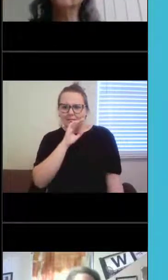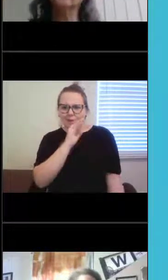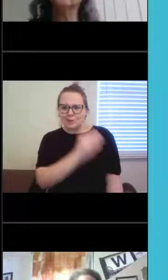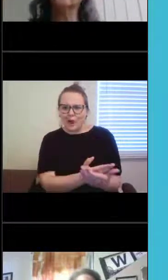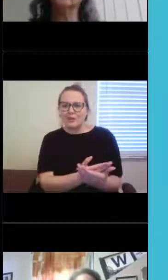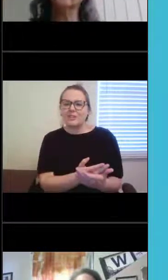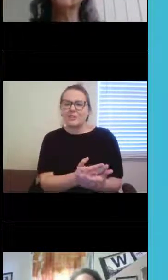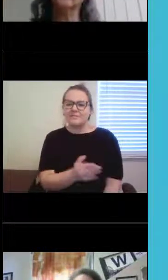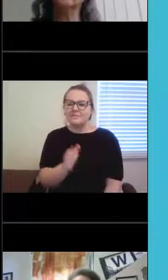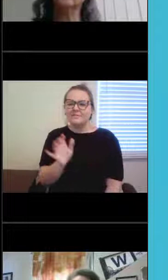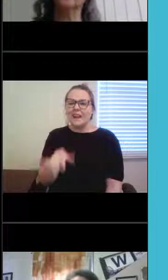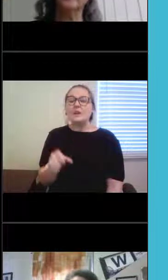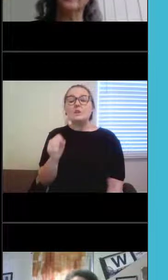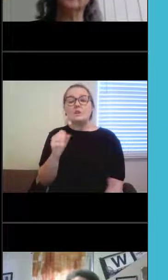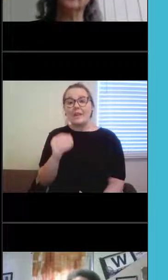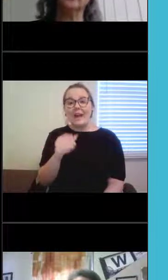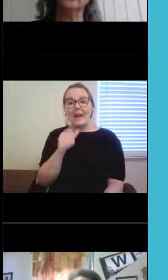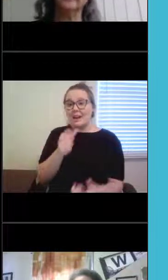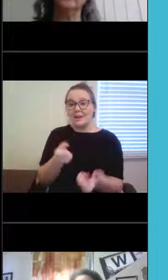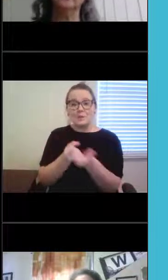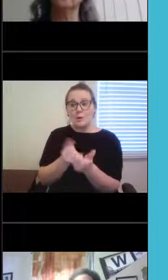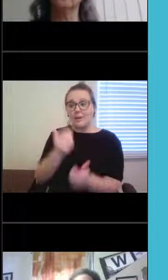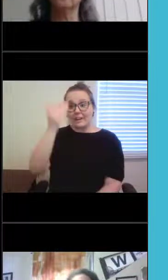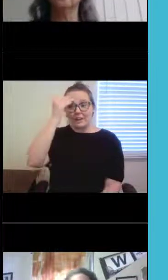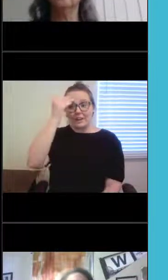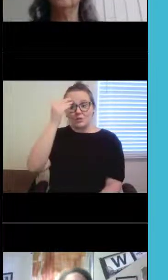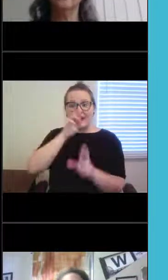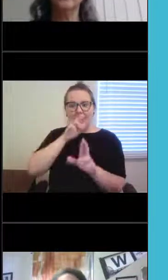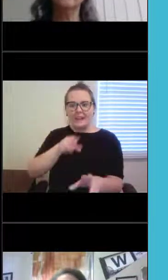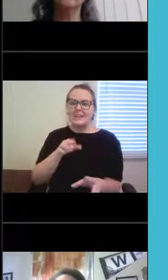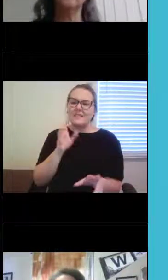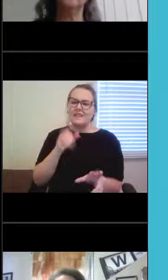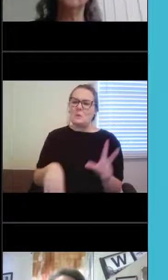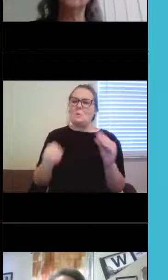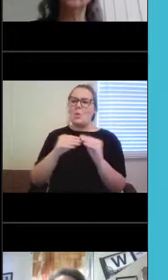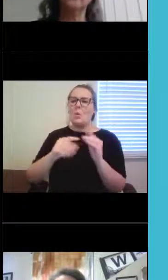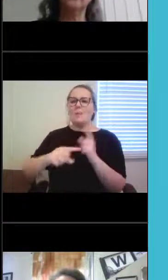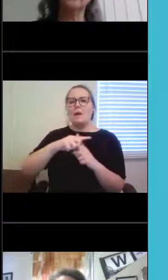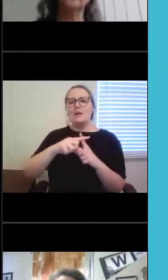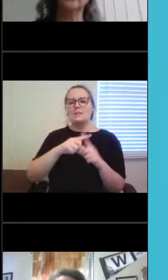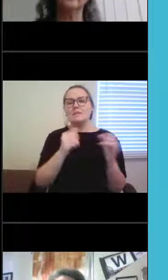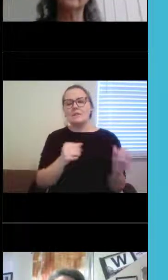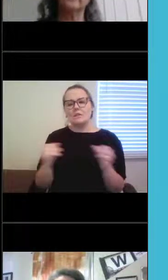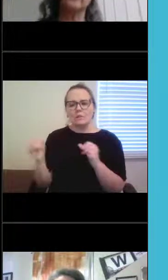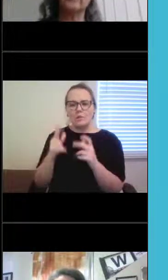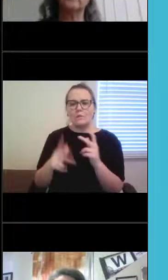so those unsupportive acknowledgement reactions are related to more positive